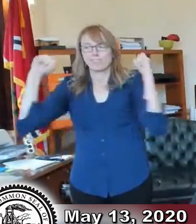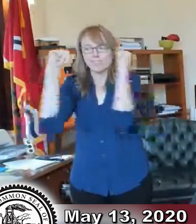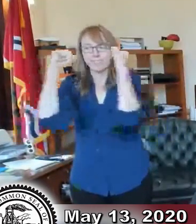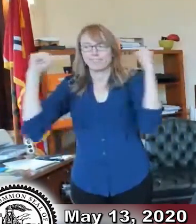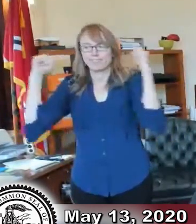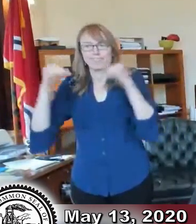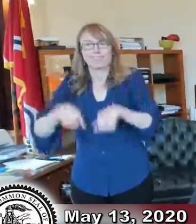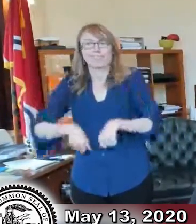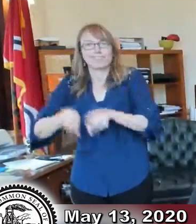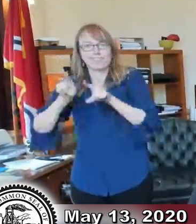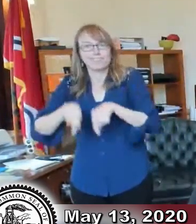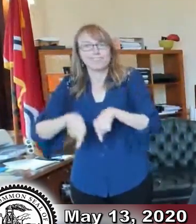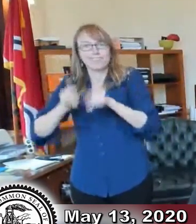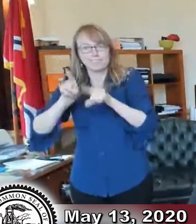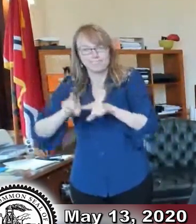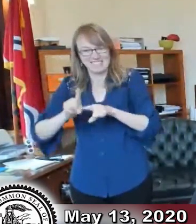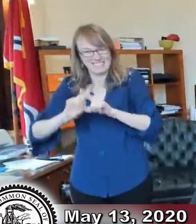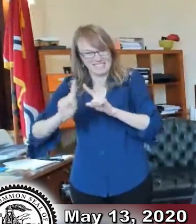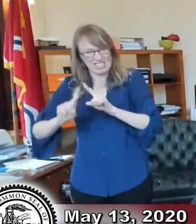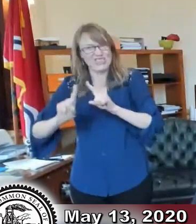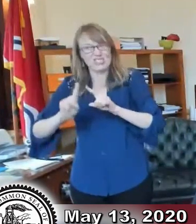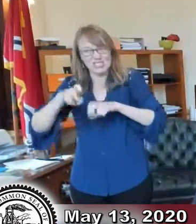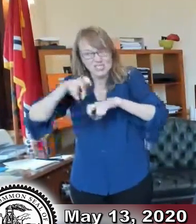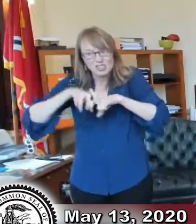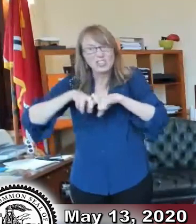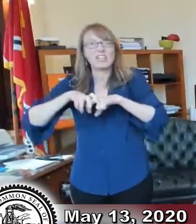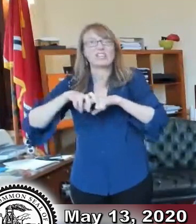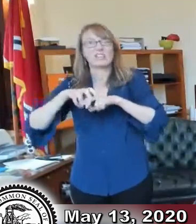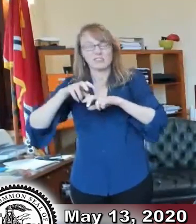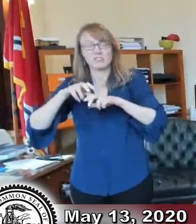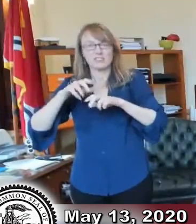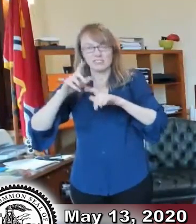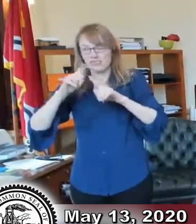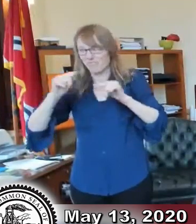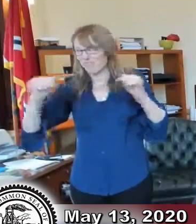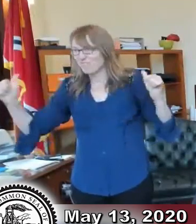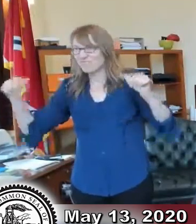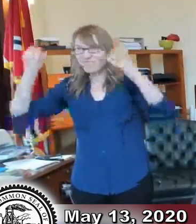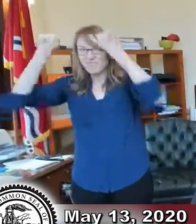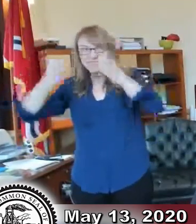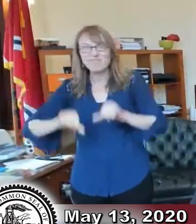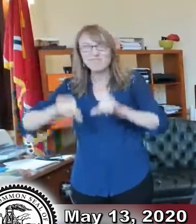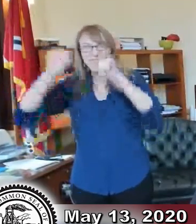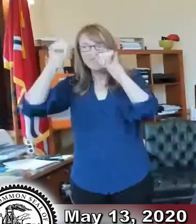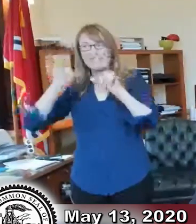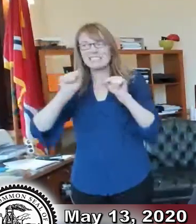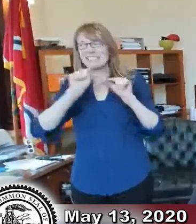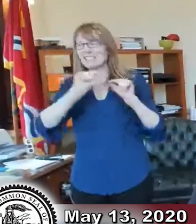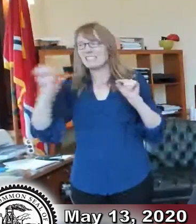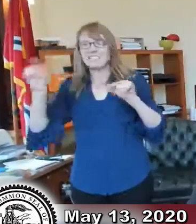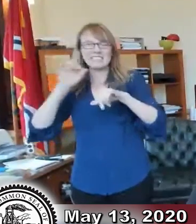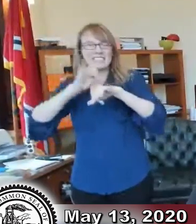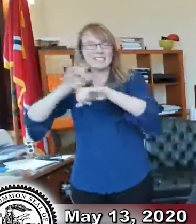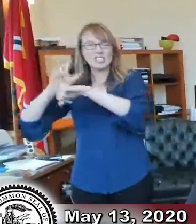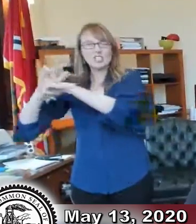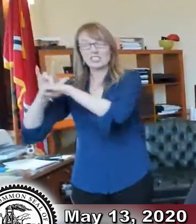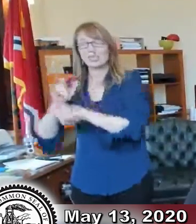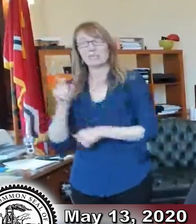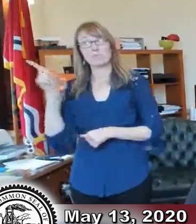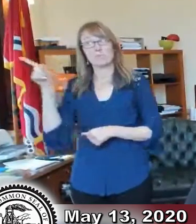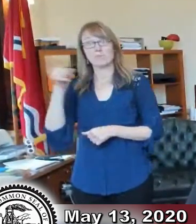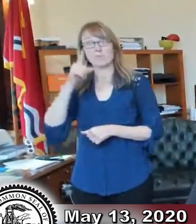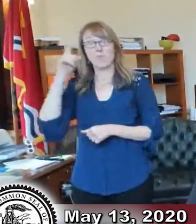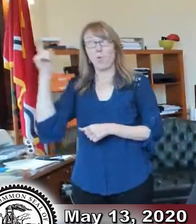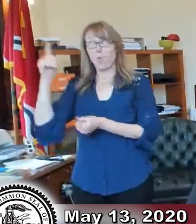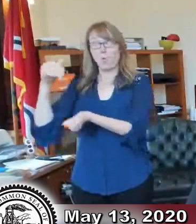now. I just think it's, the doctors really just think it's not time to do that. But certainly